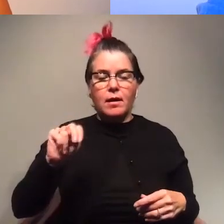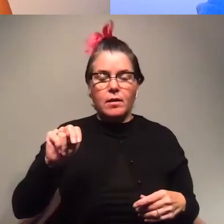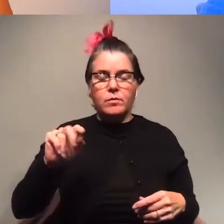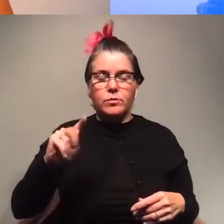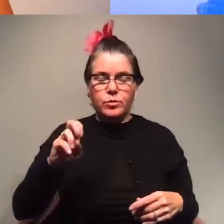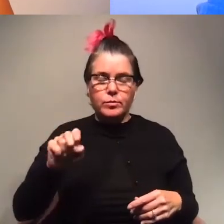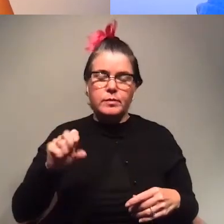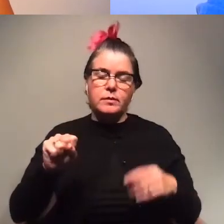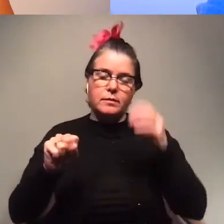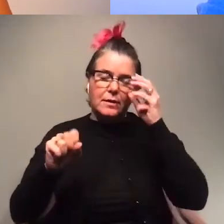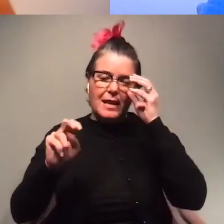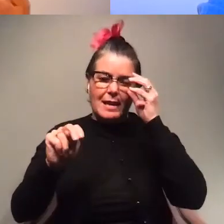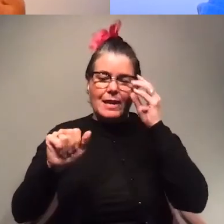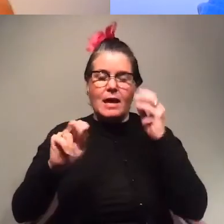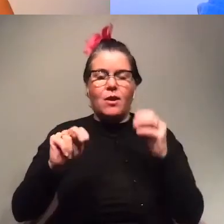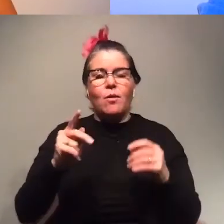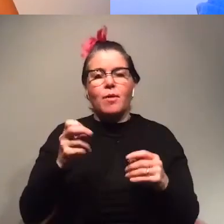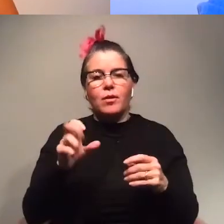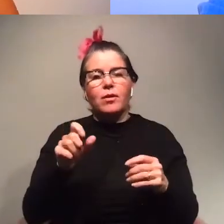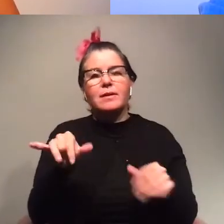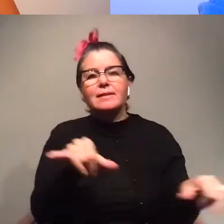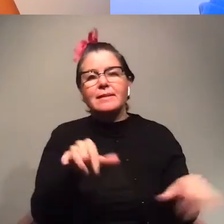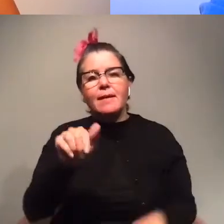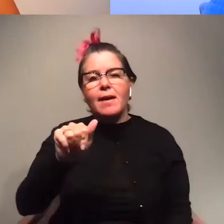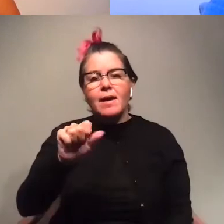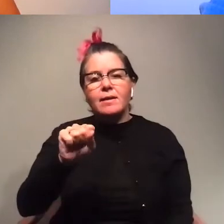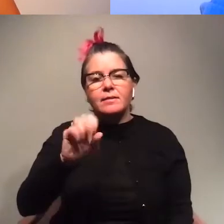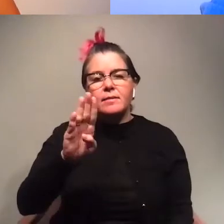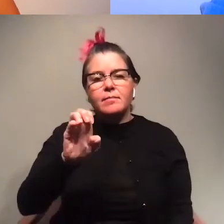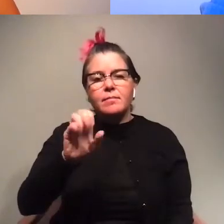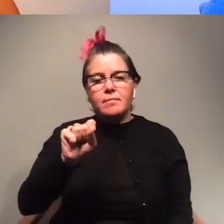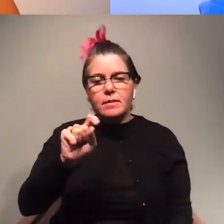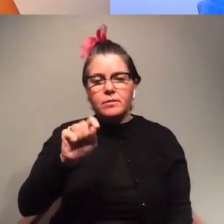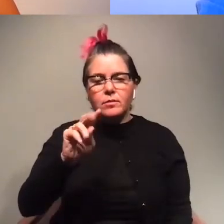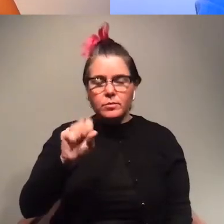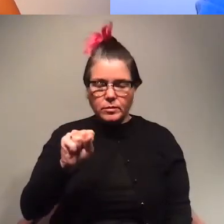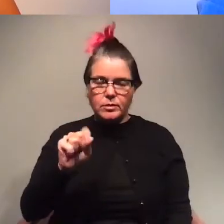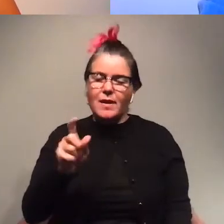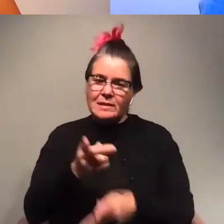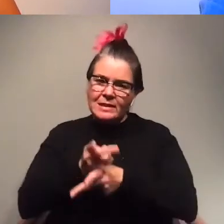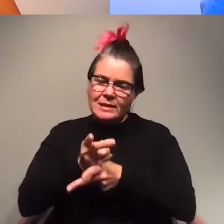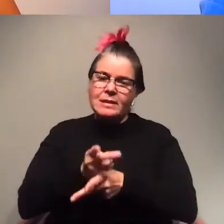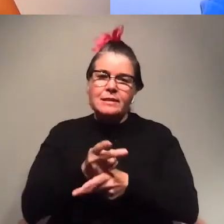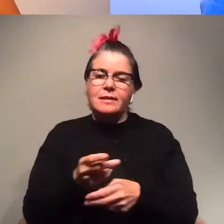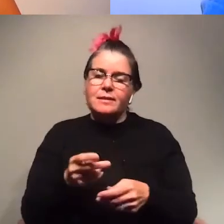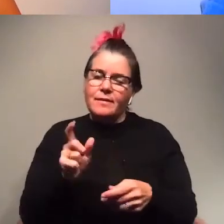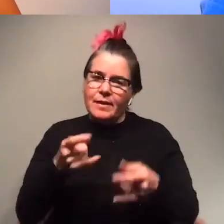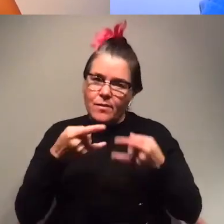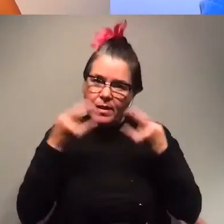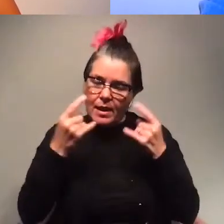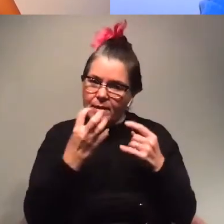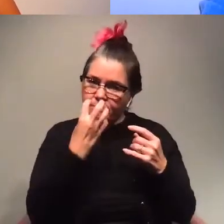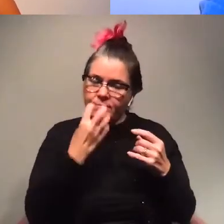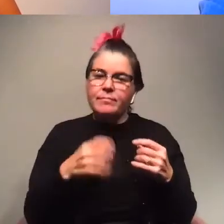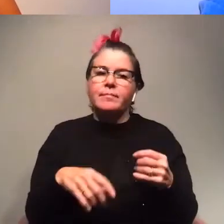like a nanoparticle that can act like asbestos. So yeah, just like being very careful with each chemical that I'm interacting